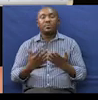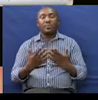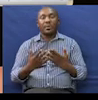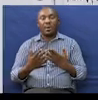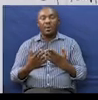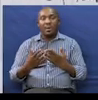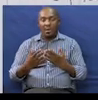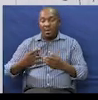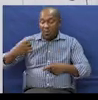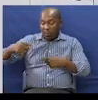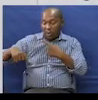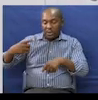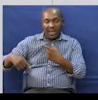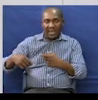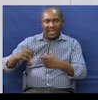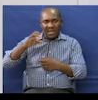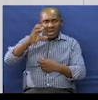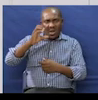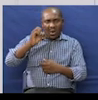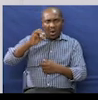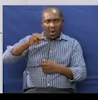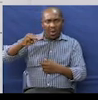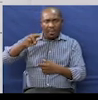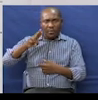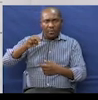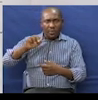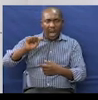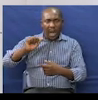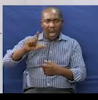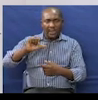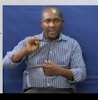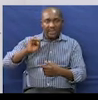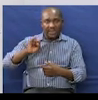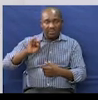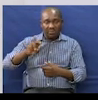Politically, communalism did not encourage development of kingdoms.